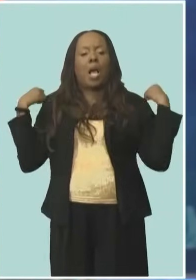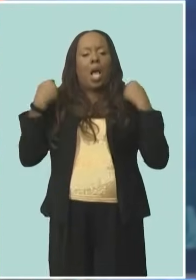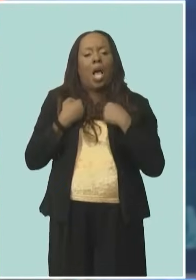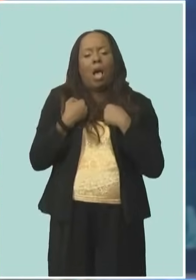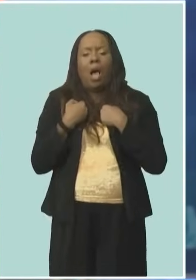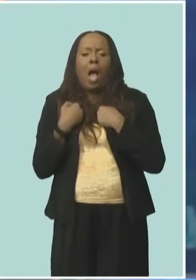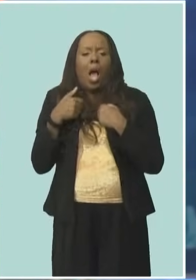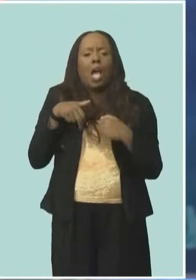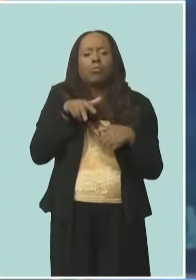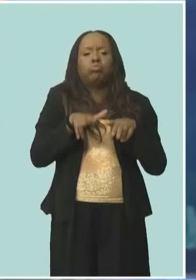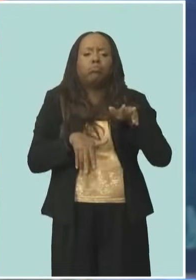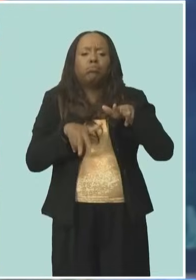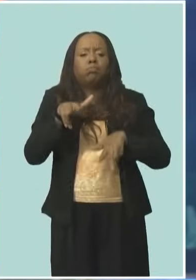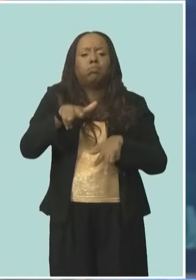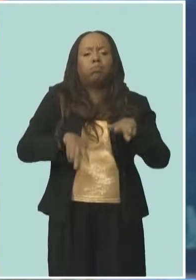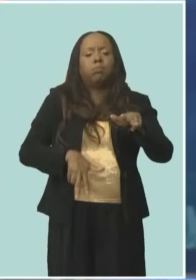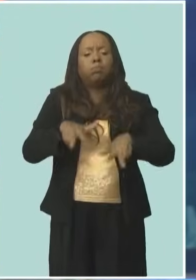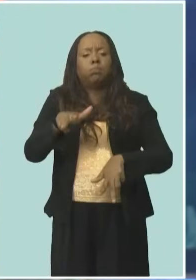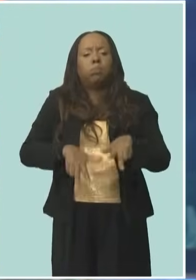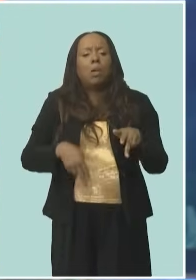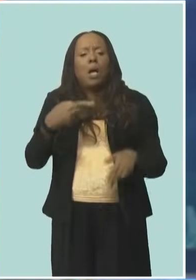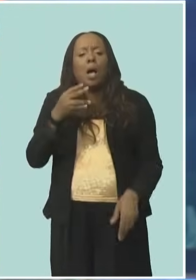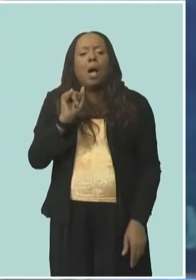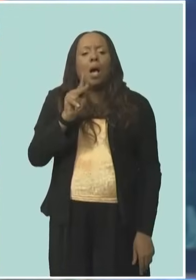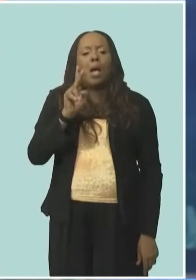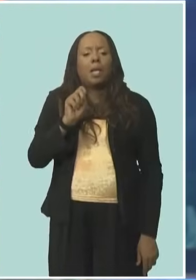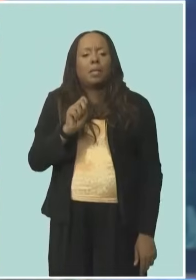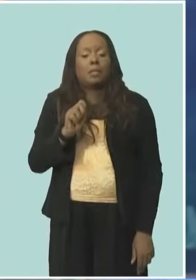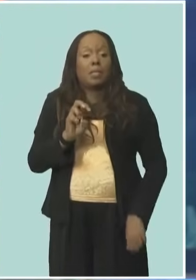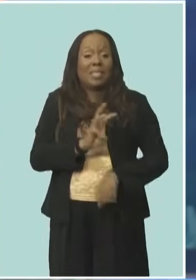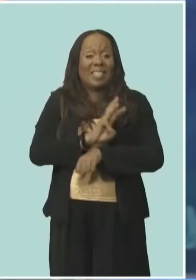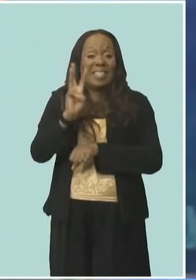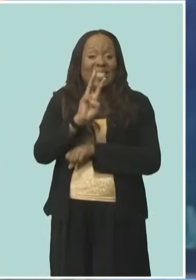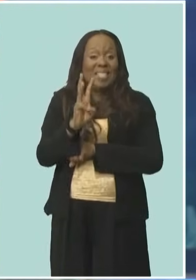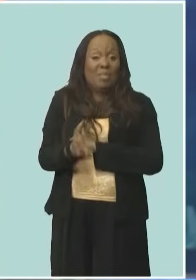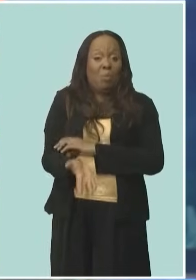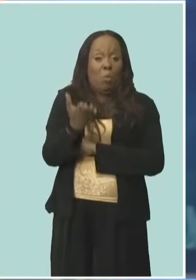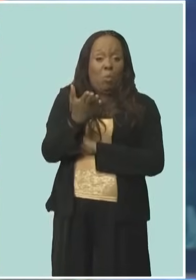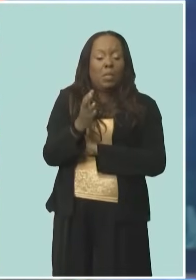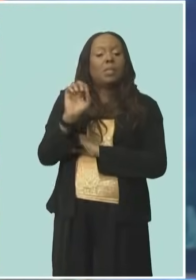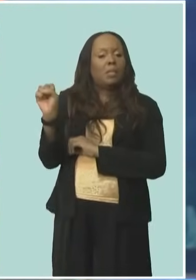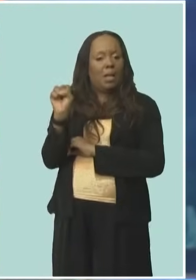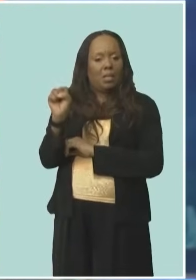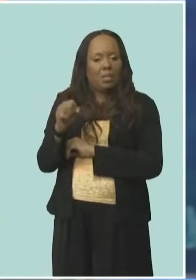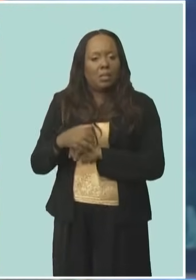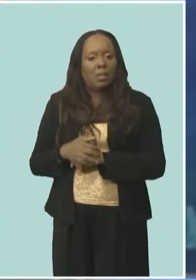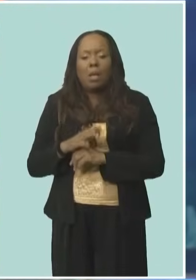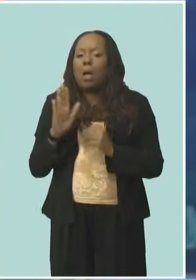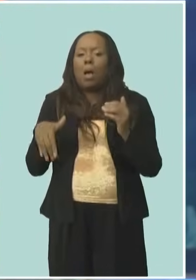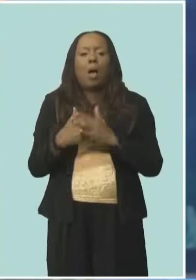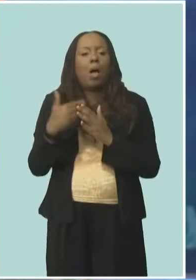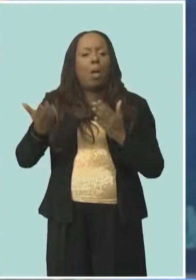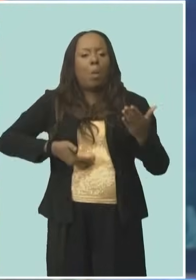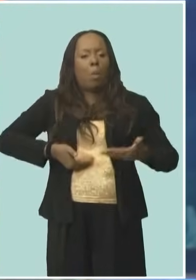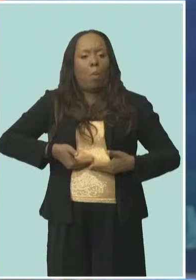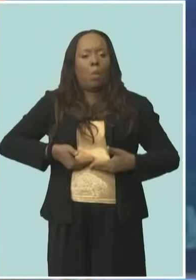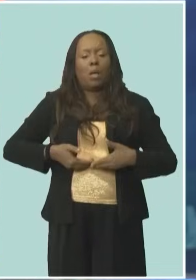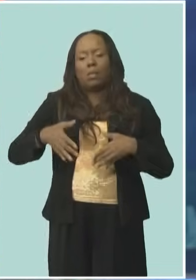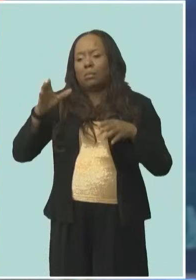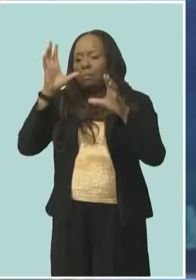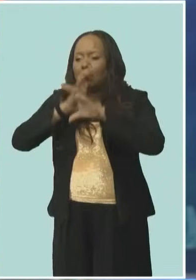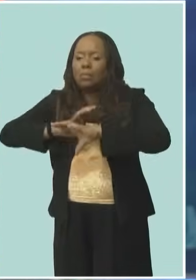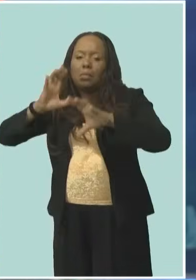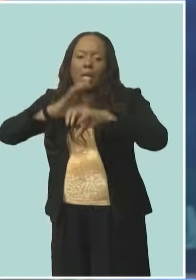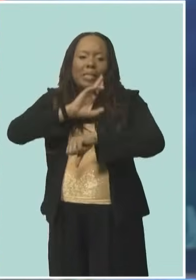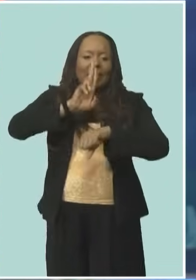at Gun Hill in St. George at 6 a.m. on Saturday. All are invited to join as the group explores nature during the season